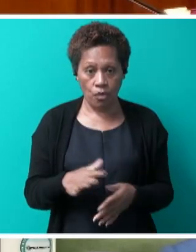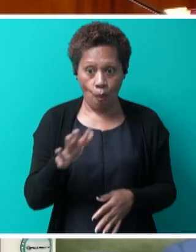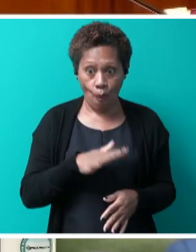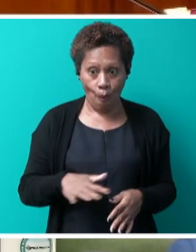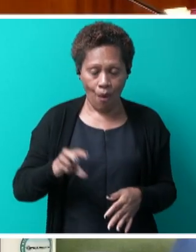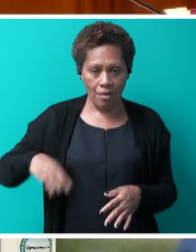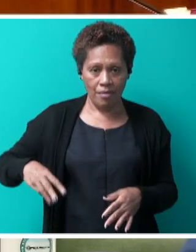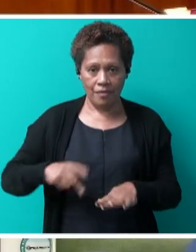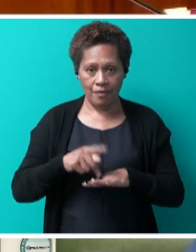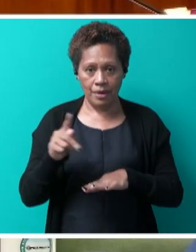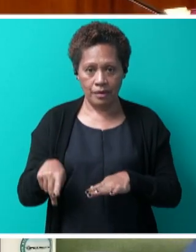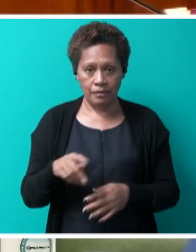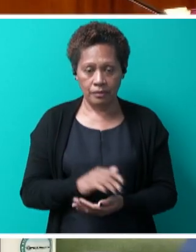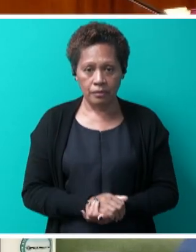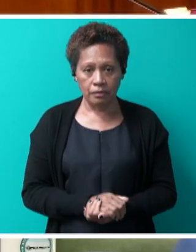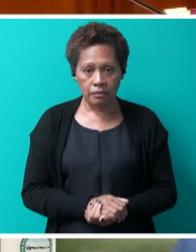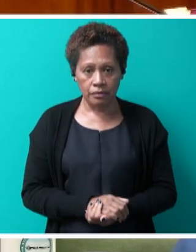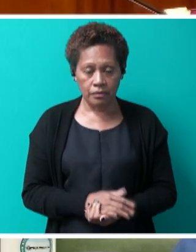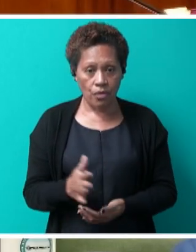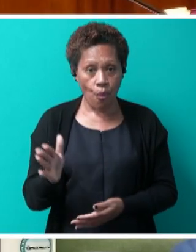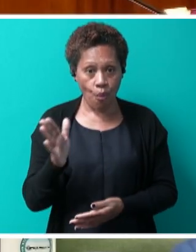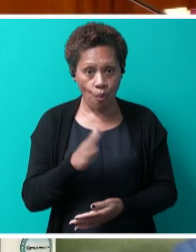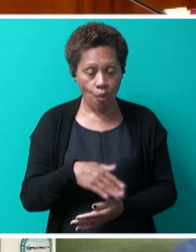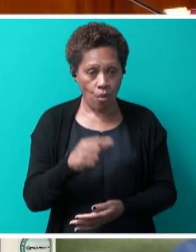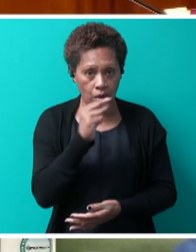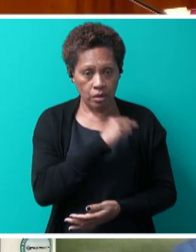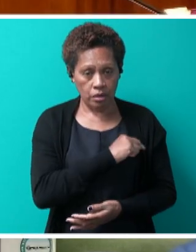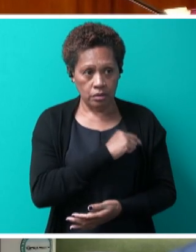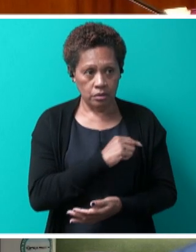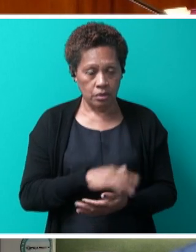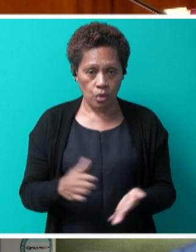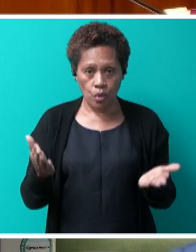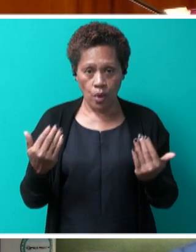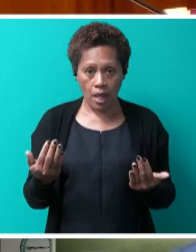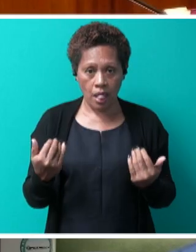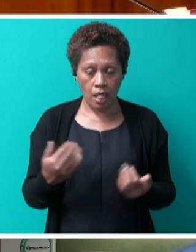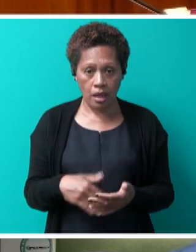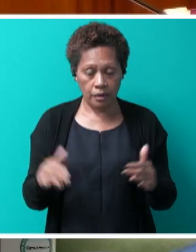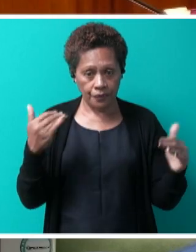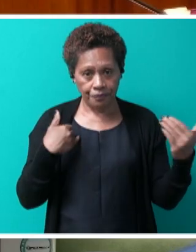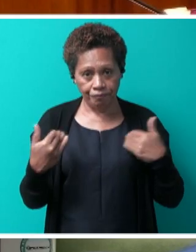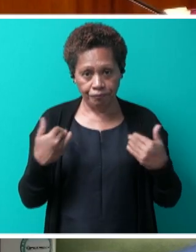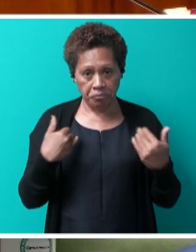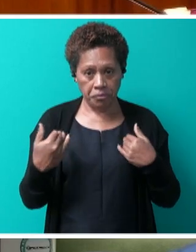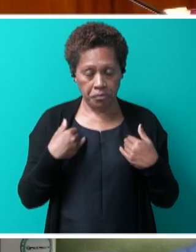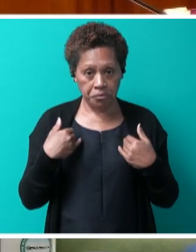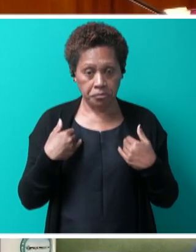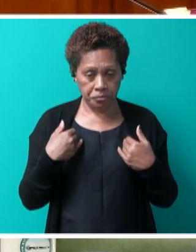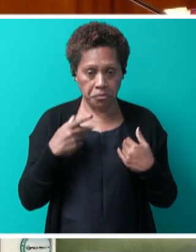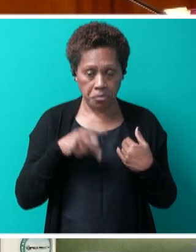Parliament, distinguished guests, and of course I also welcome the National University who are present